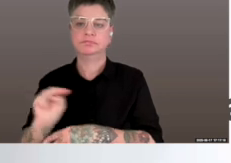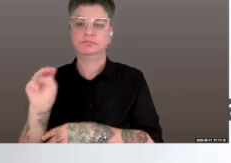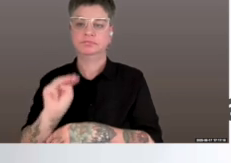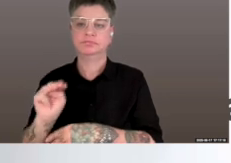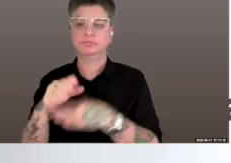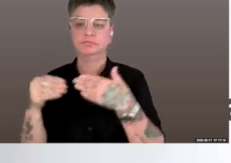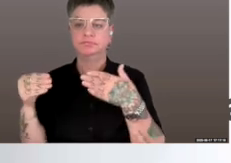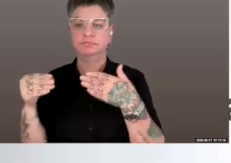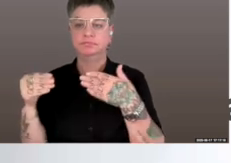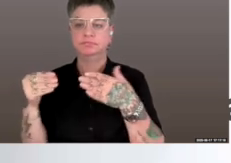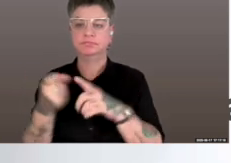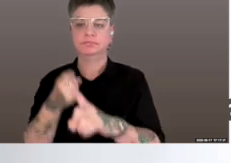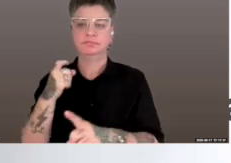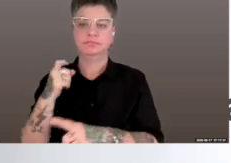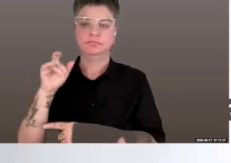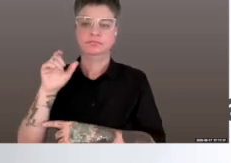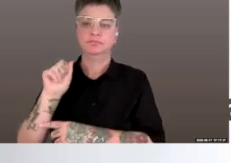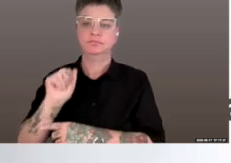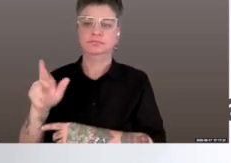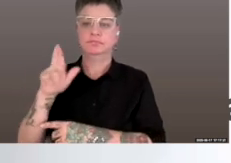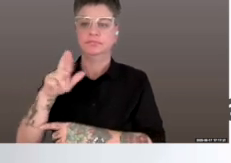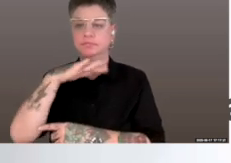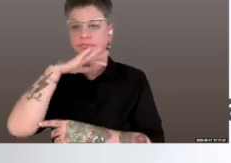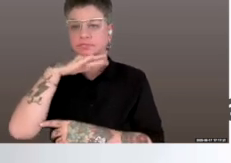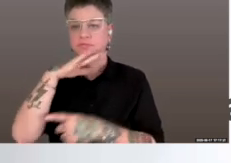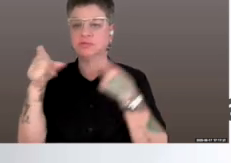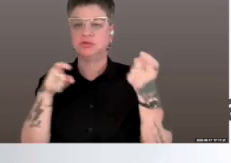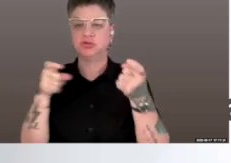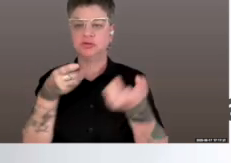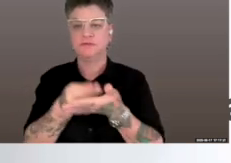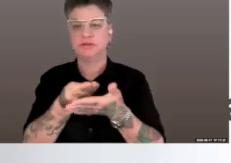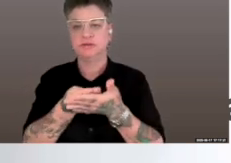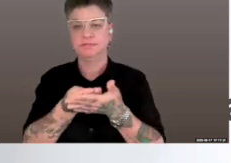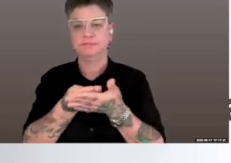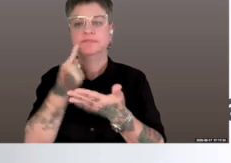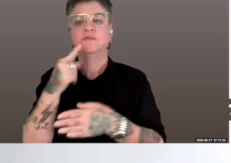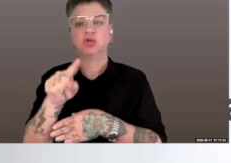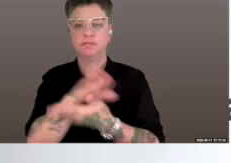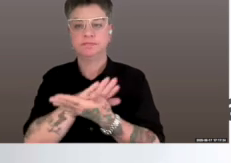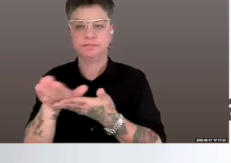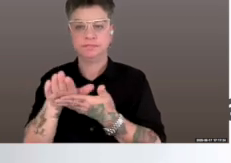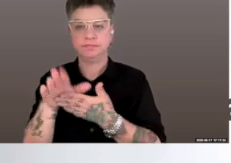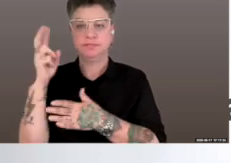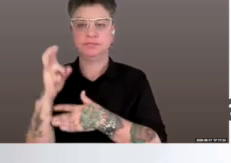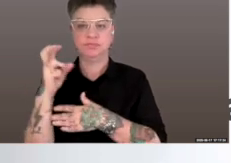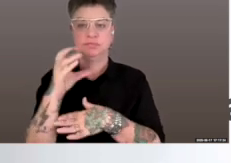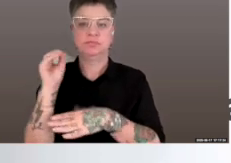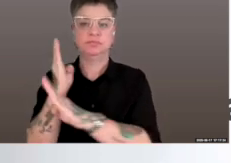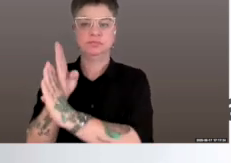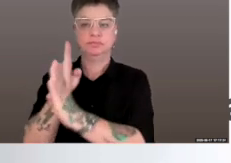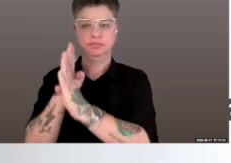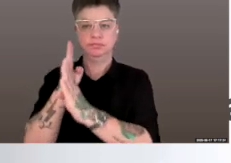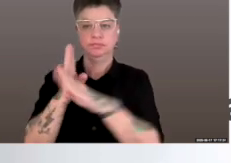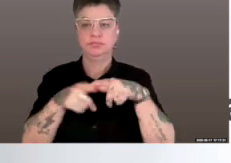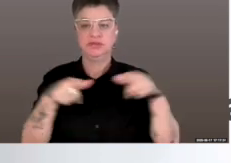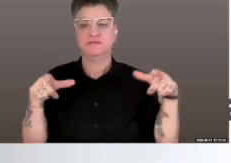Of these funds, roughly $11.6 million will be allocated to the San Joaquin Valley